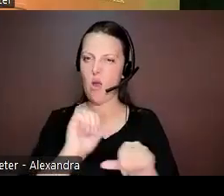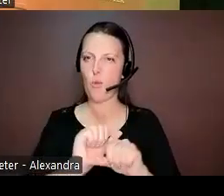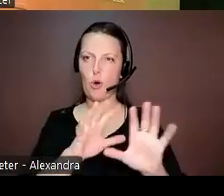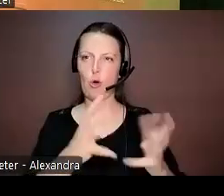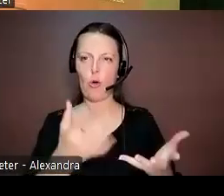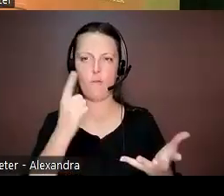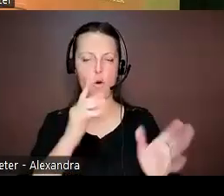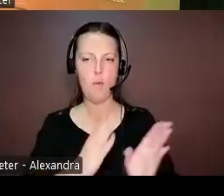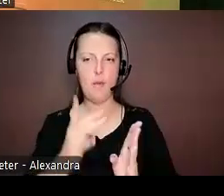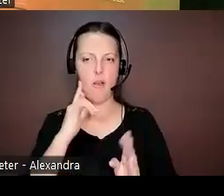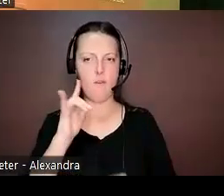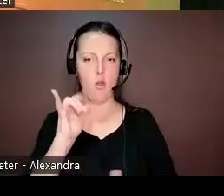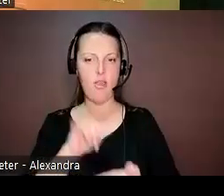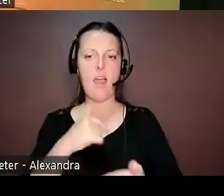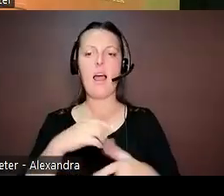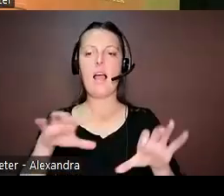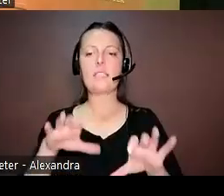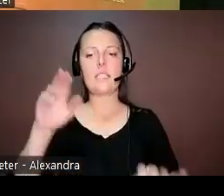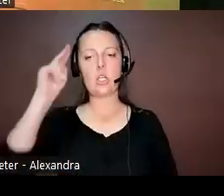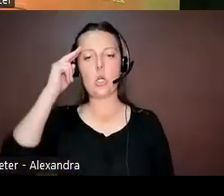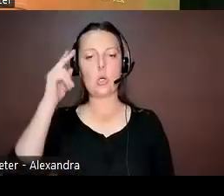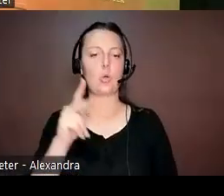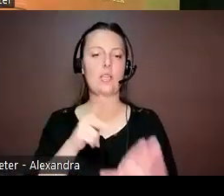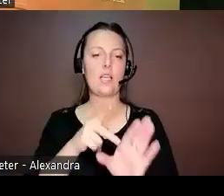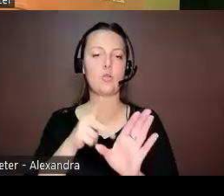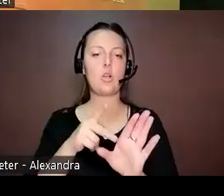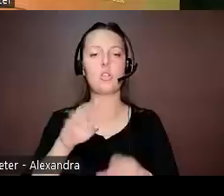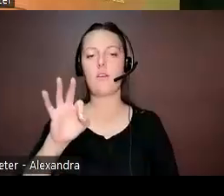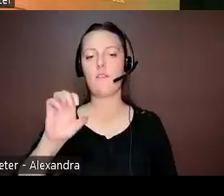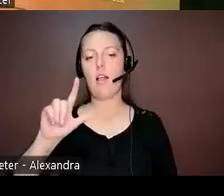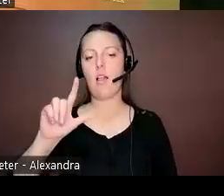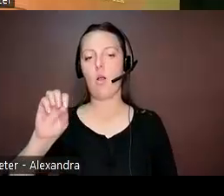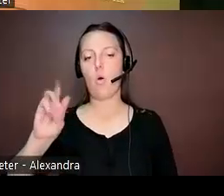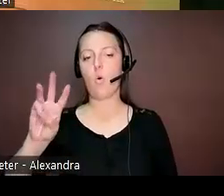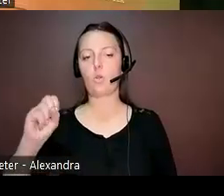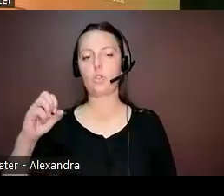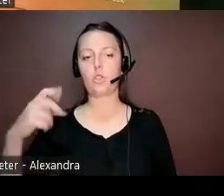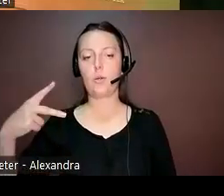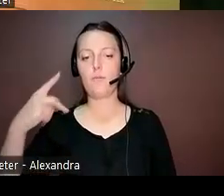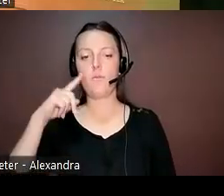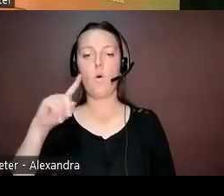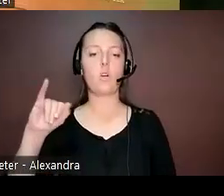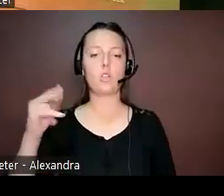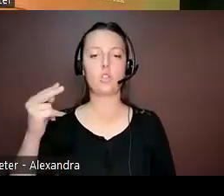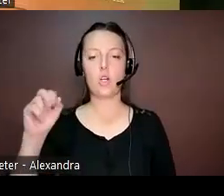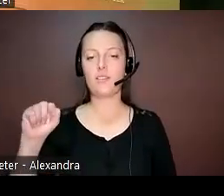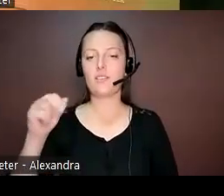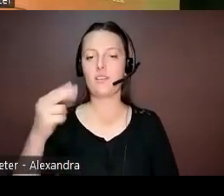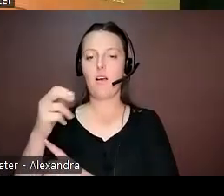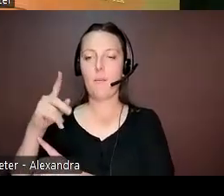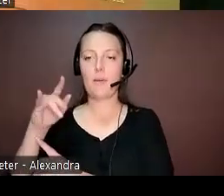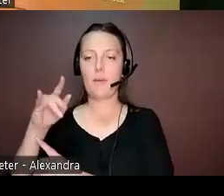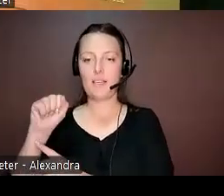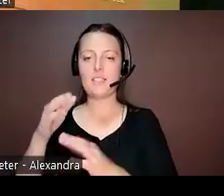neuropsychiatry fellowship at Johns Hopkins between 2001 and 2003. And you are looking at a picture of